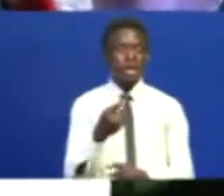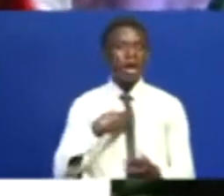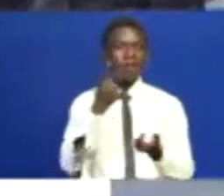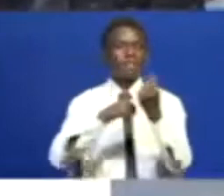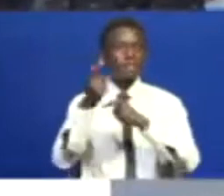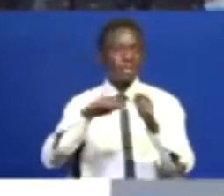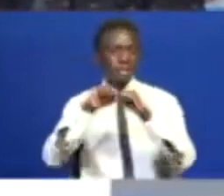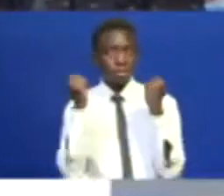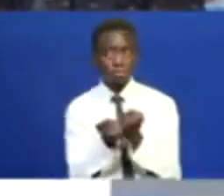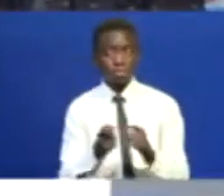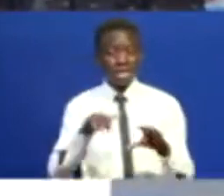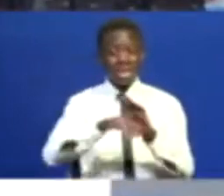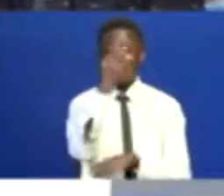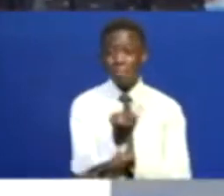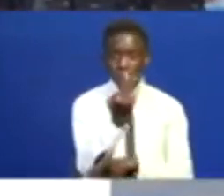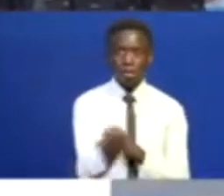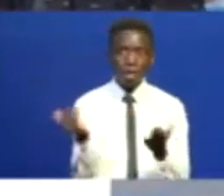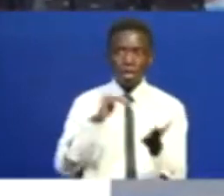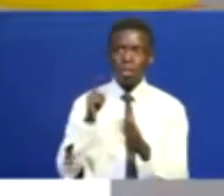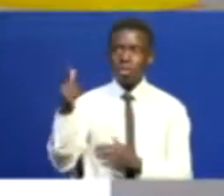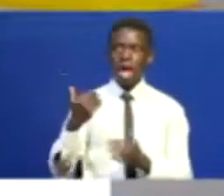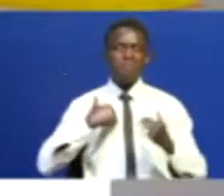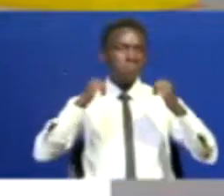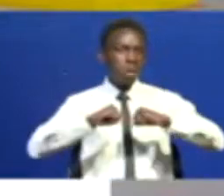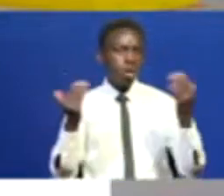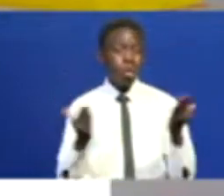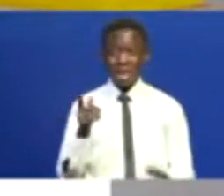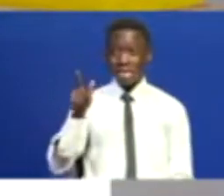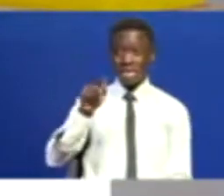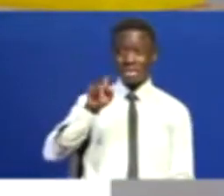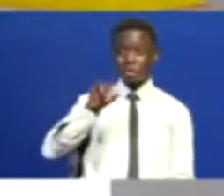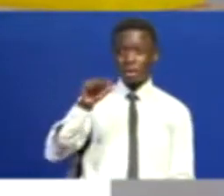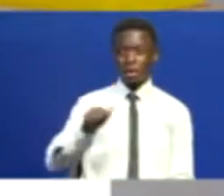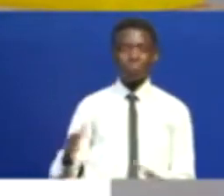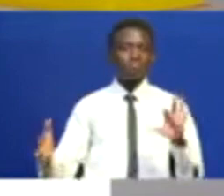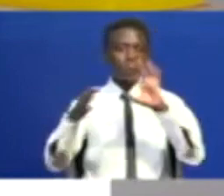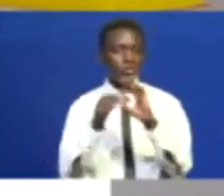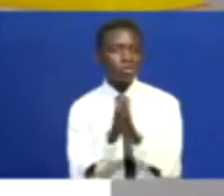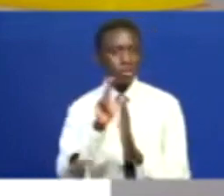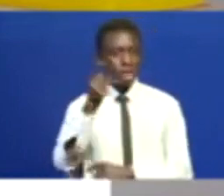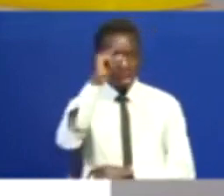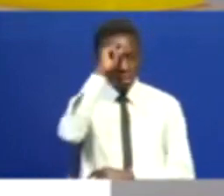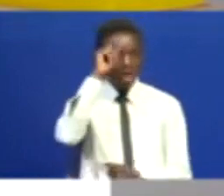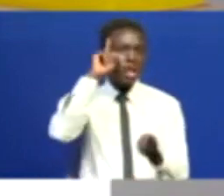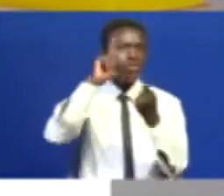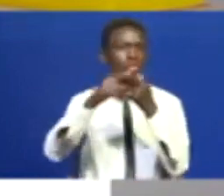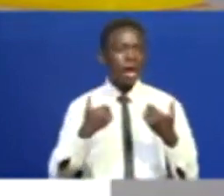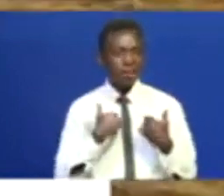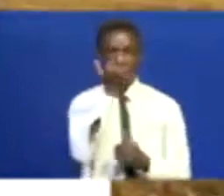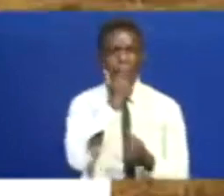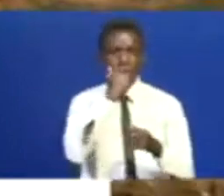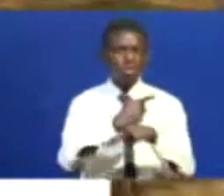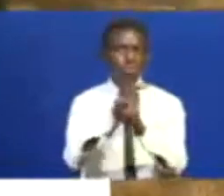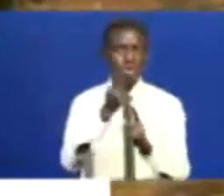In March, the firm, however, clinched a deal where Twiga partnered with the Kenyan government to oversee maize production on